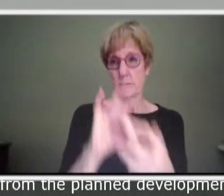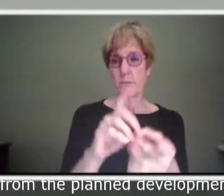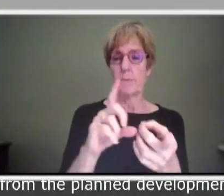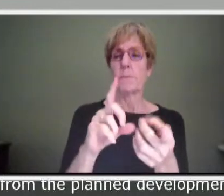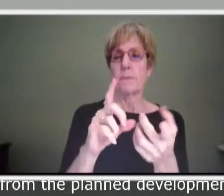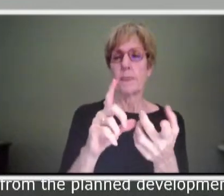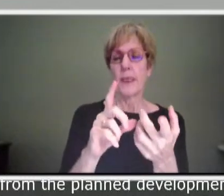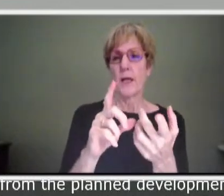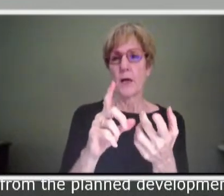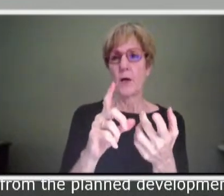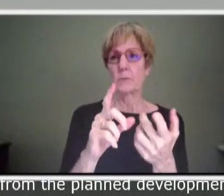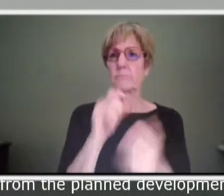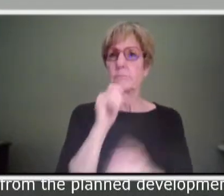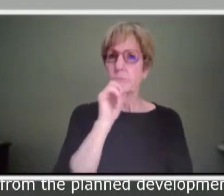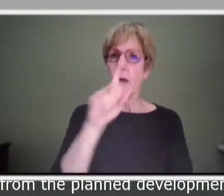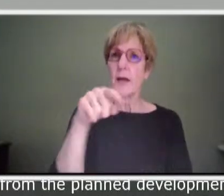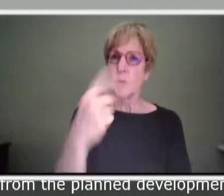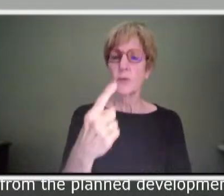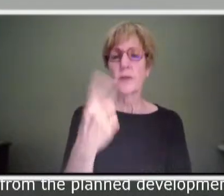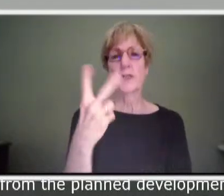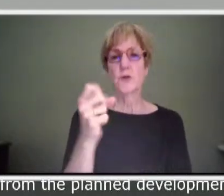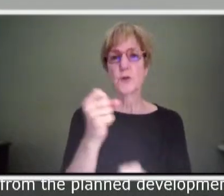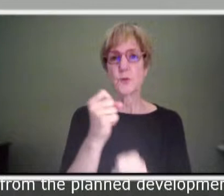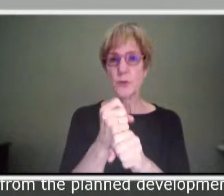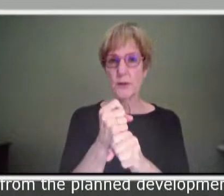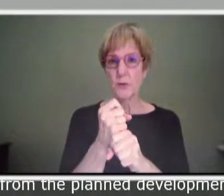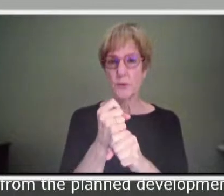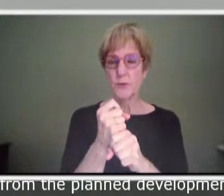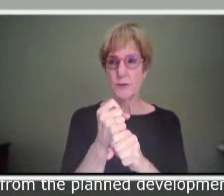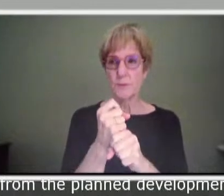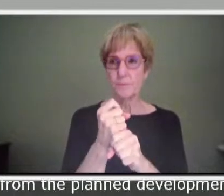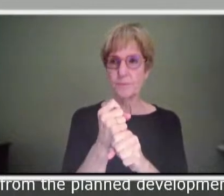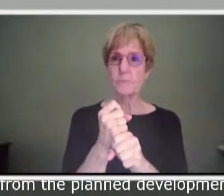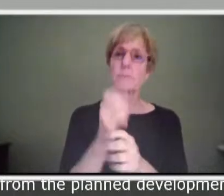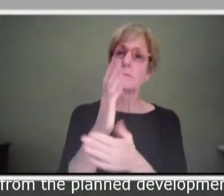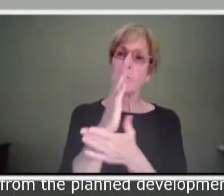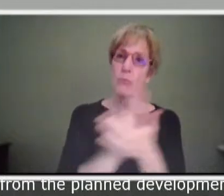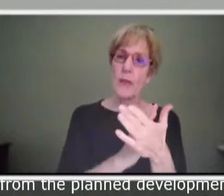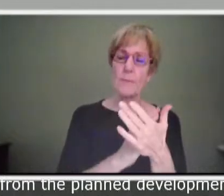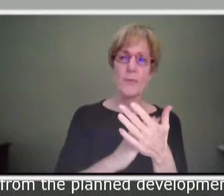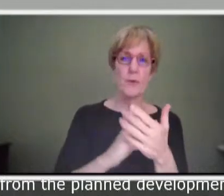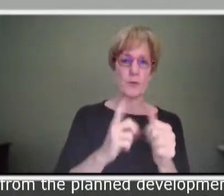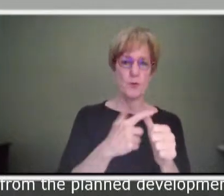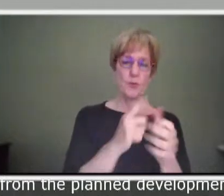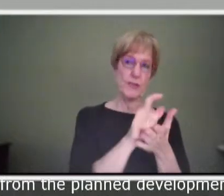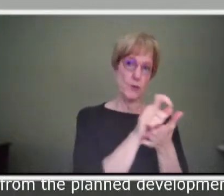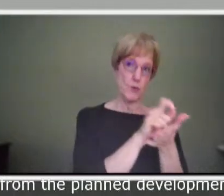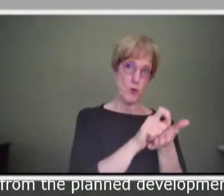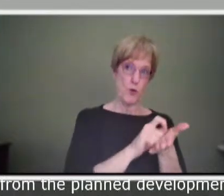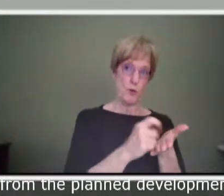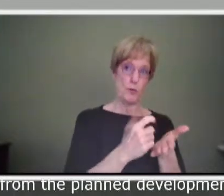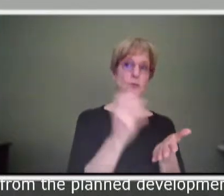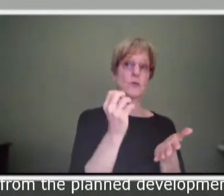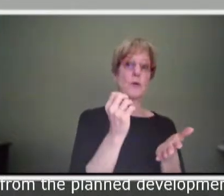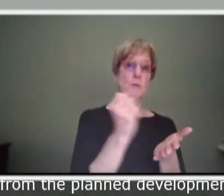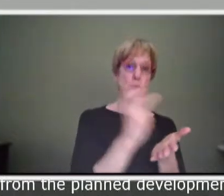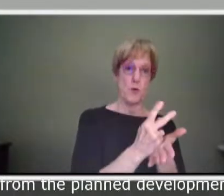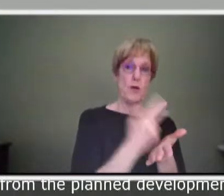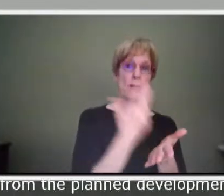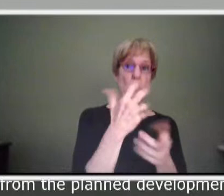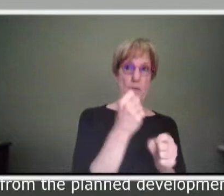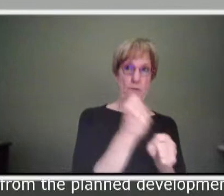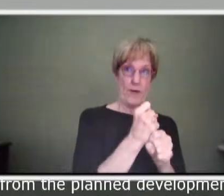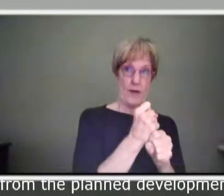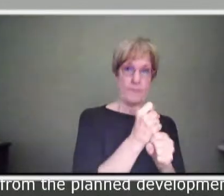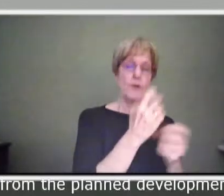request beyond just the standard 2 years vesting. Some of those original notes that were approved back in 2017 for 5 years were carried